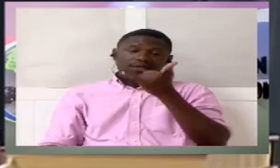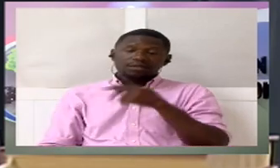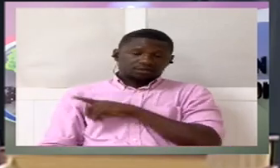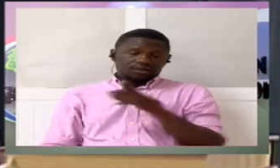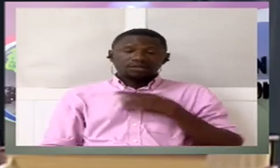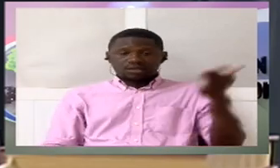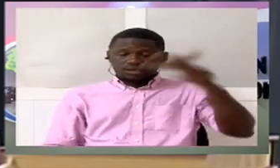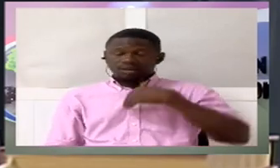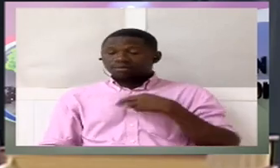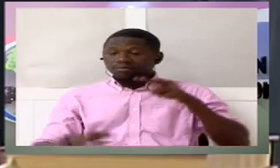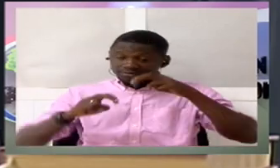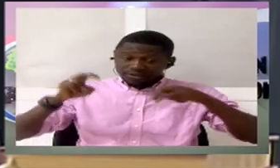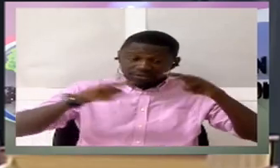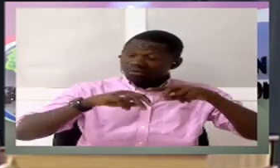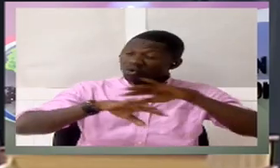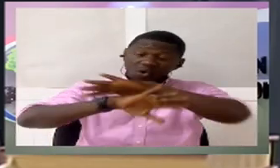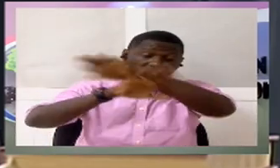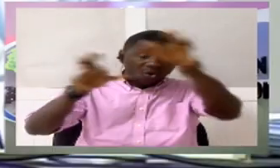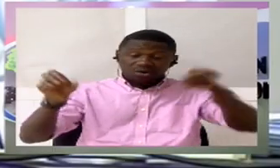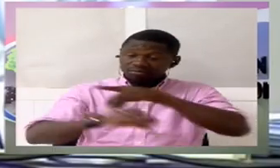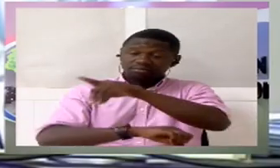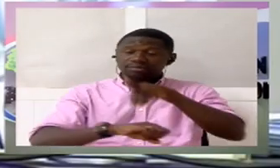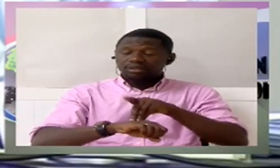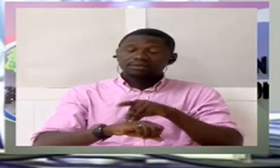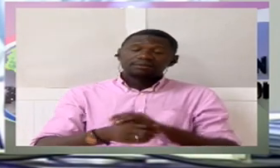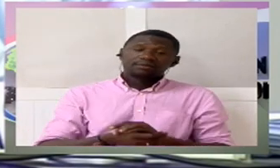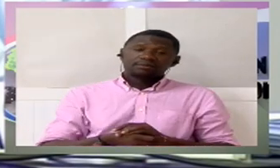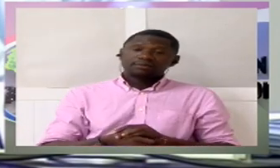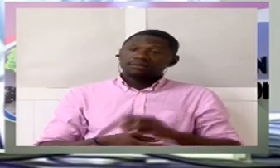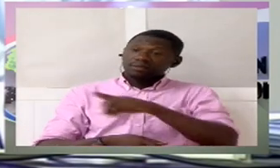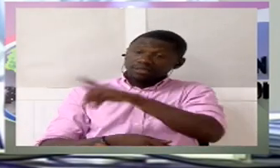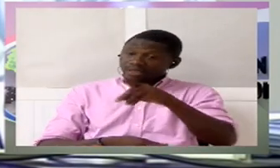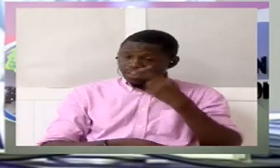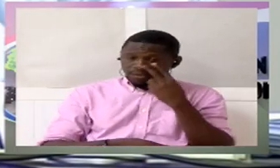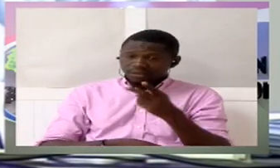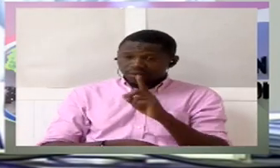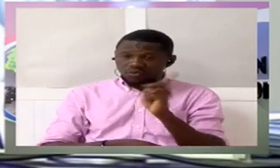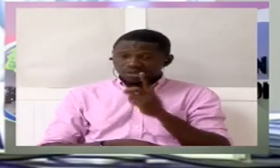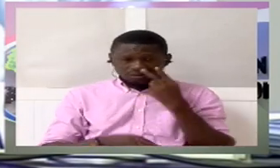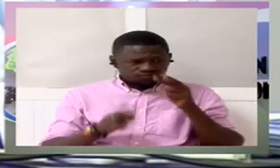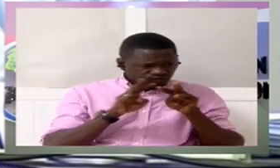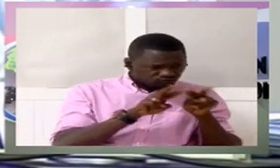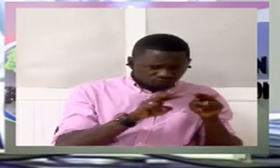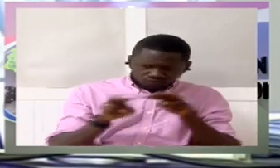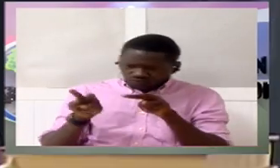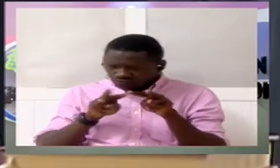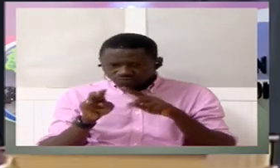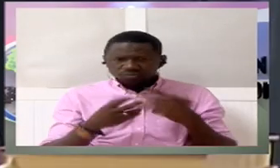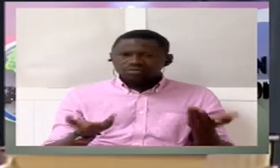they came and they searched the entire place did they see what they were looking for ibe menyinin kandu inata jele